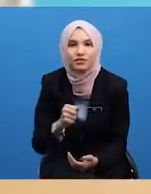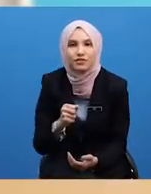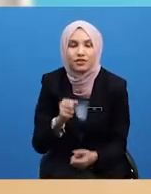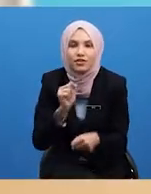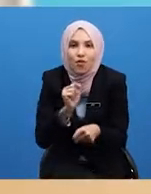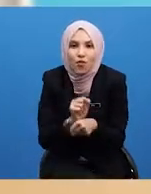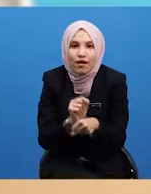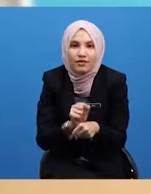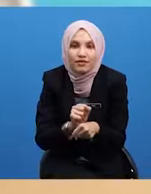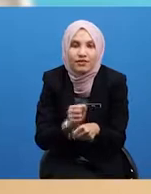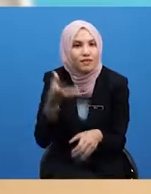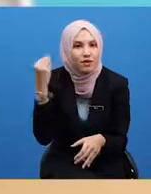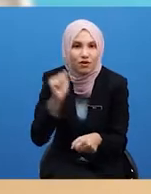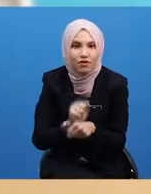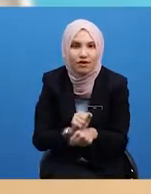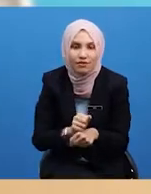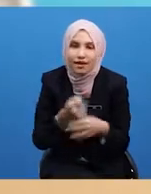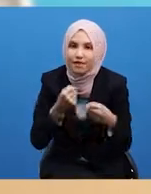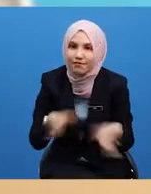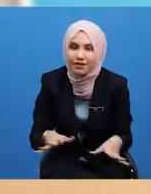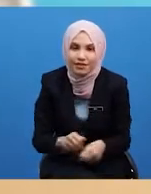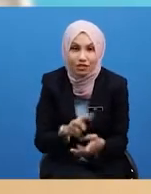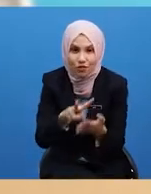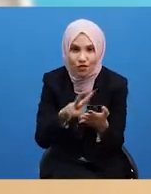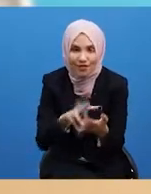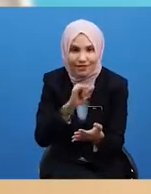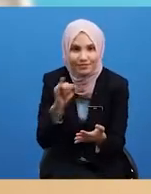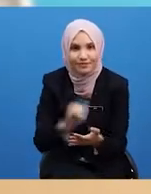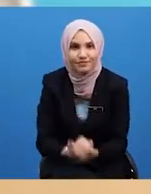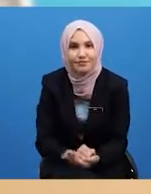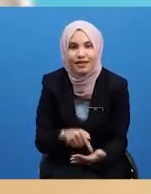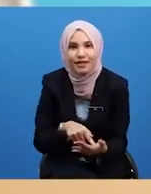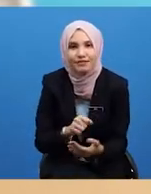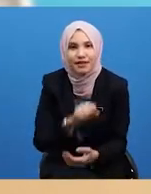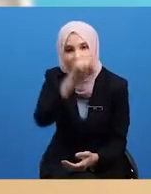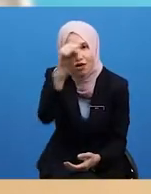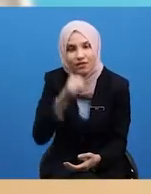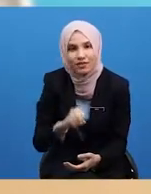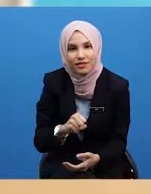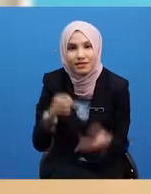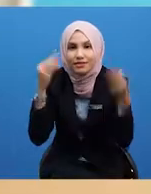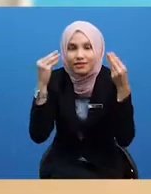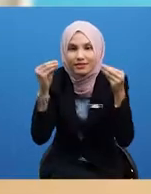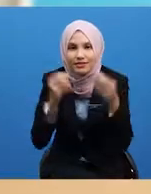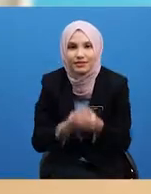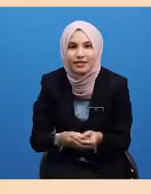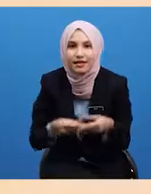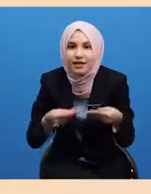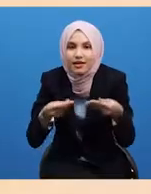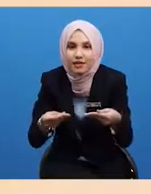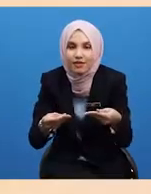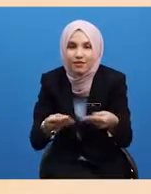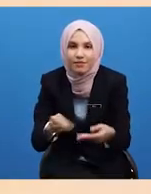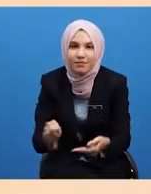work on their homework as Afiq has finished reading. This is the question that their teacher gave them.